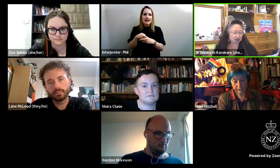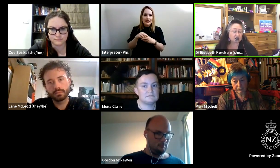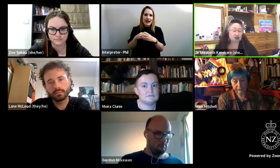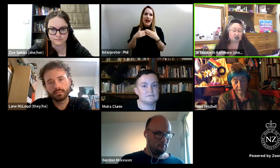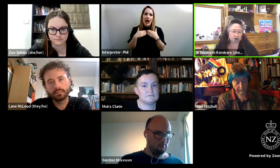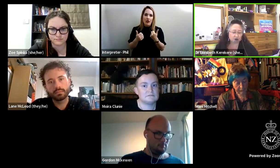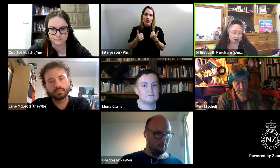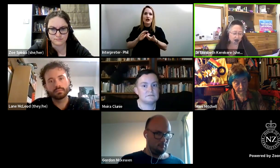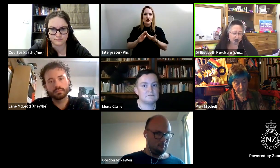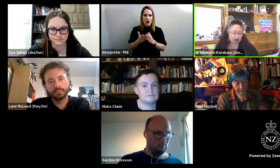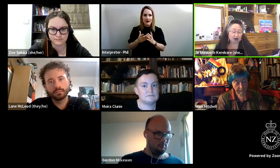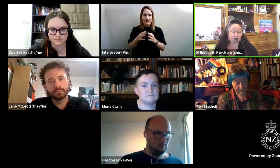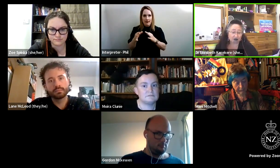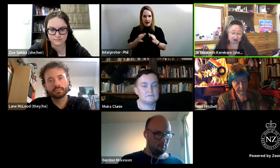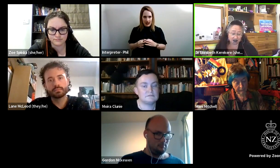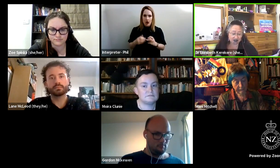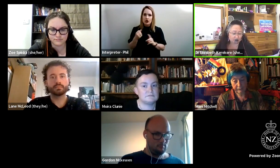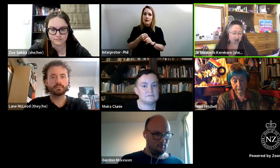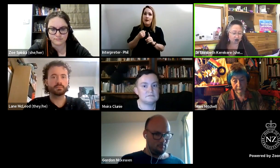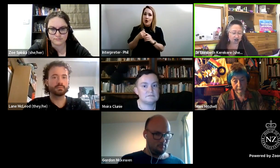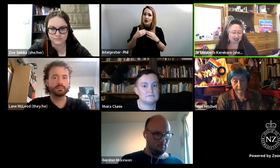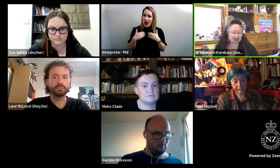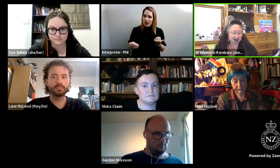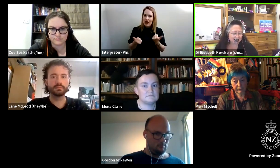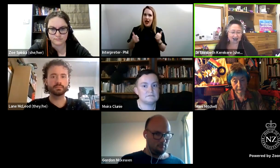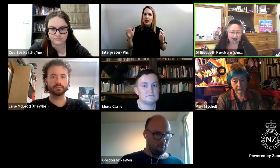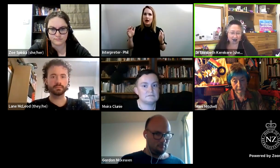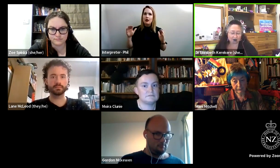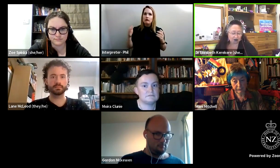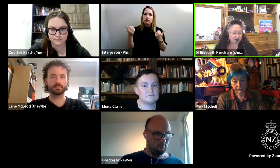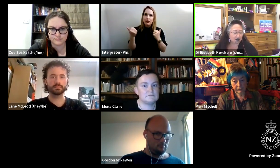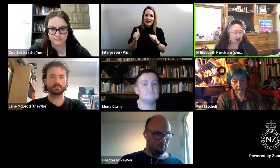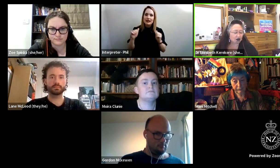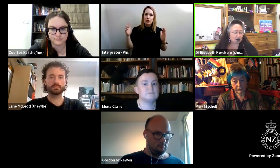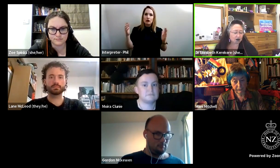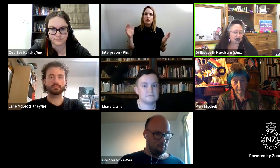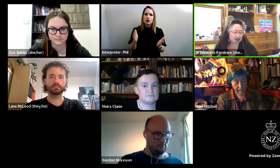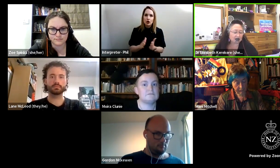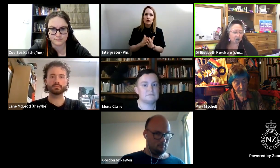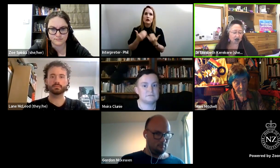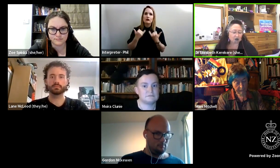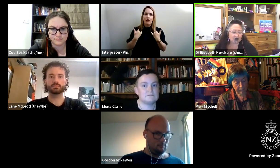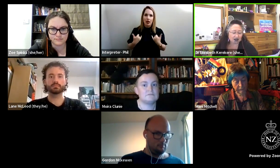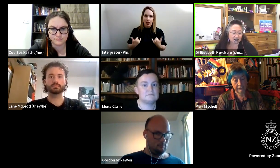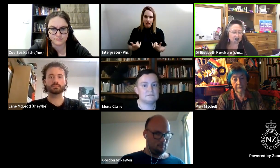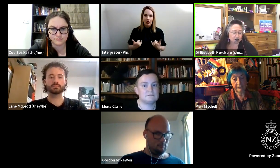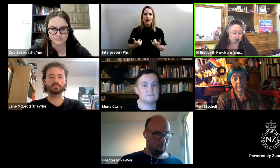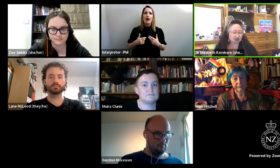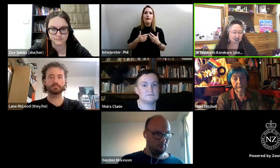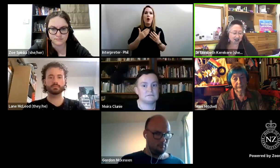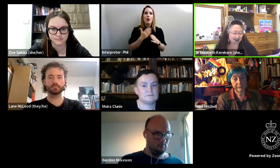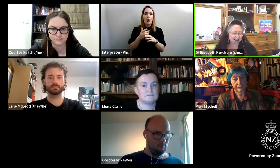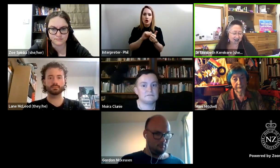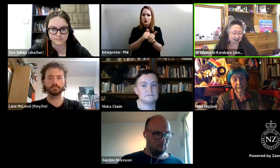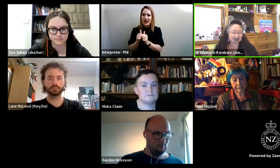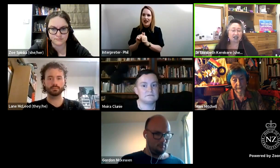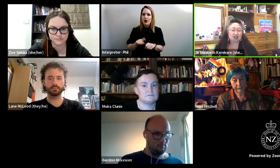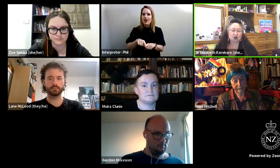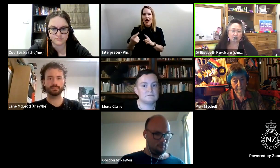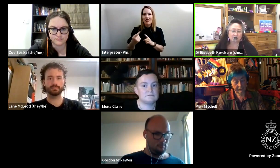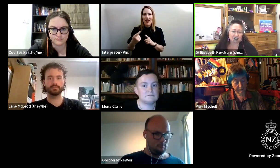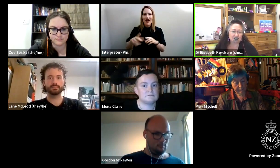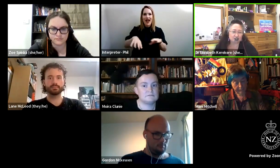planning, to promote health and prevent, reduce and delay ill health, including by collaborating with other social sector